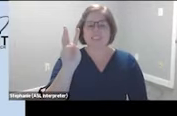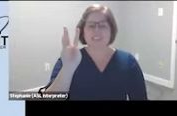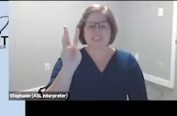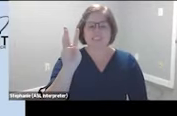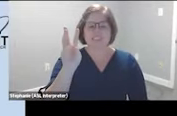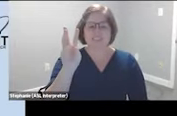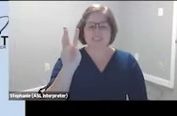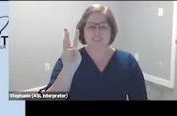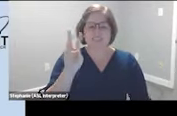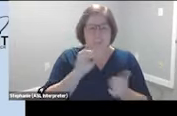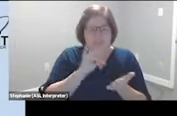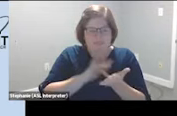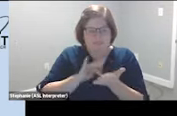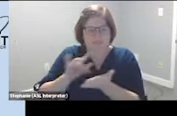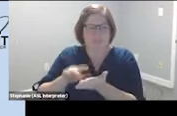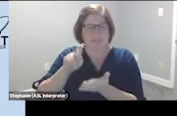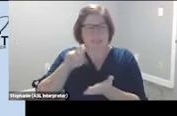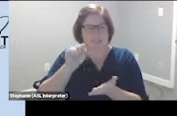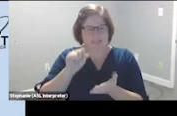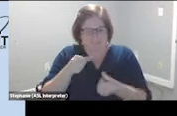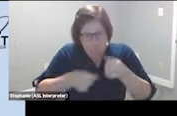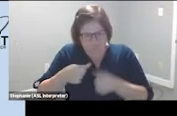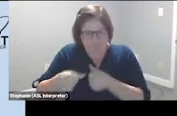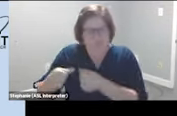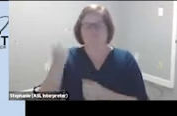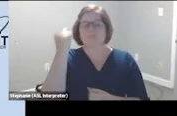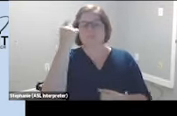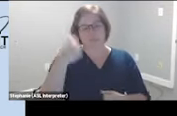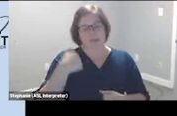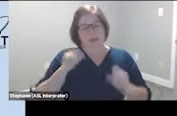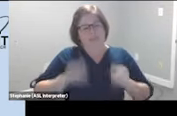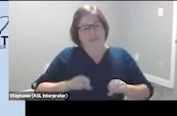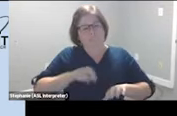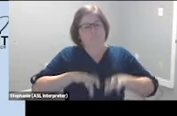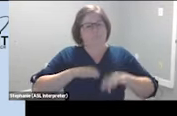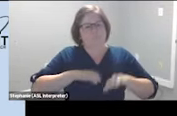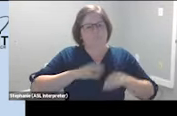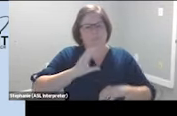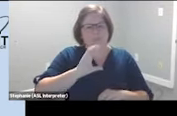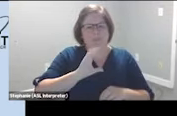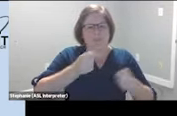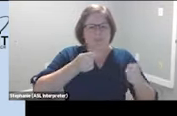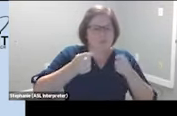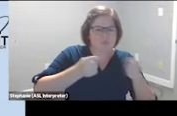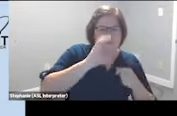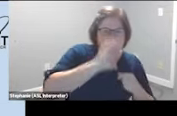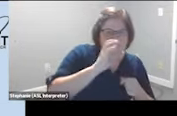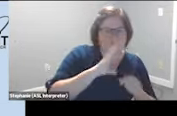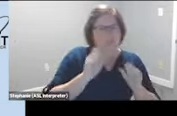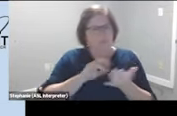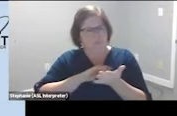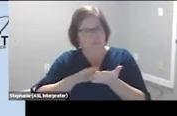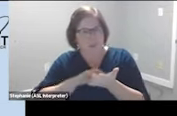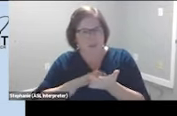keys, so that users can enter text, search for files, manage files, even enter text in braille. It also